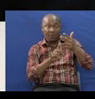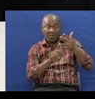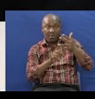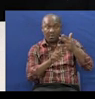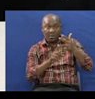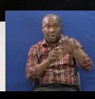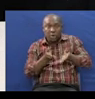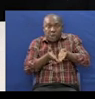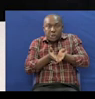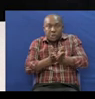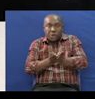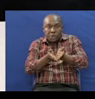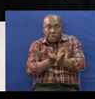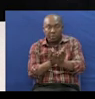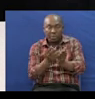visibility.